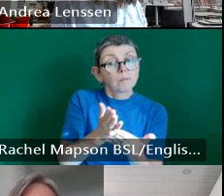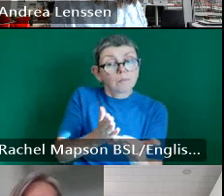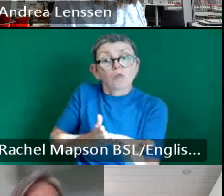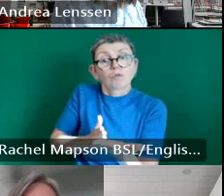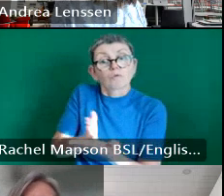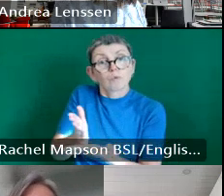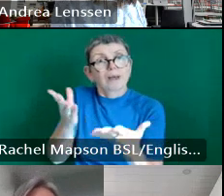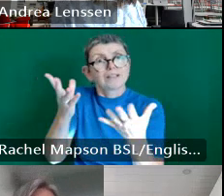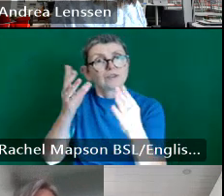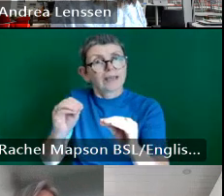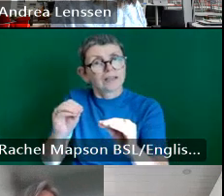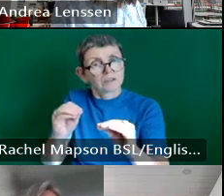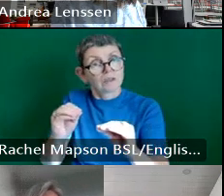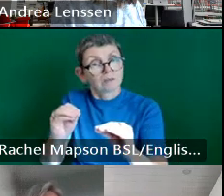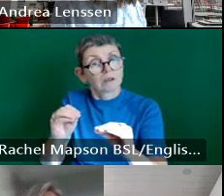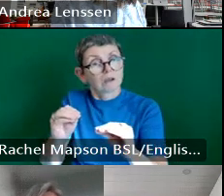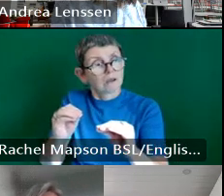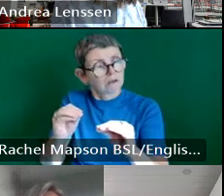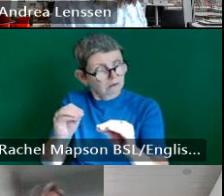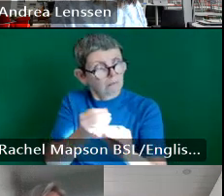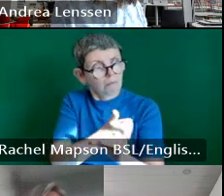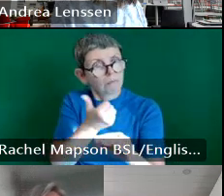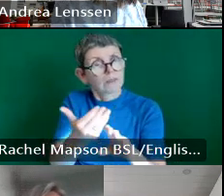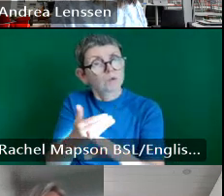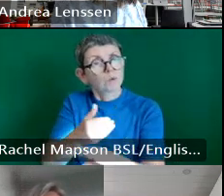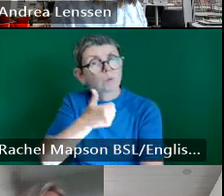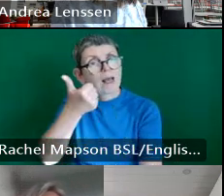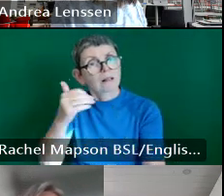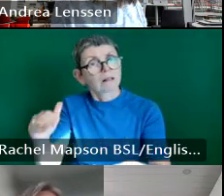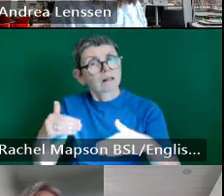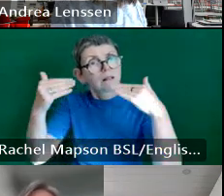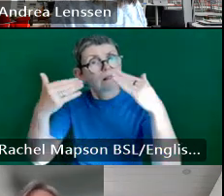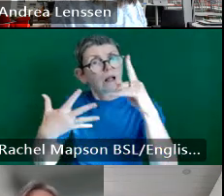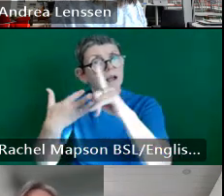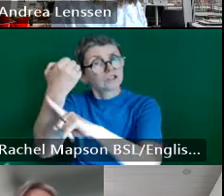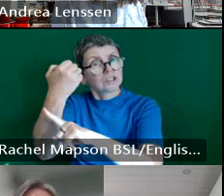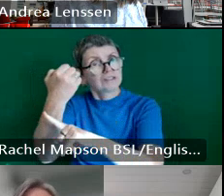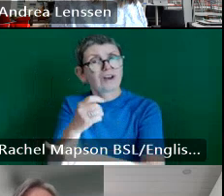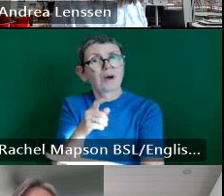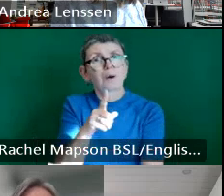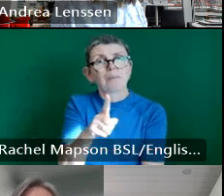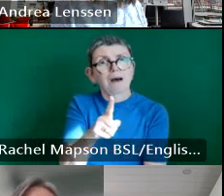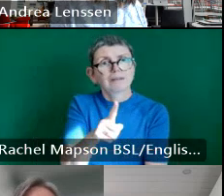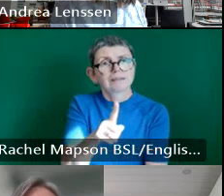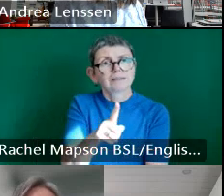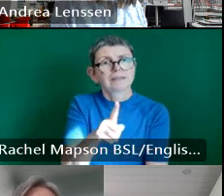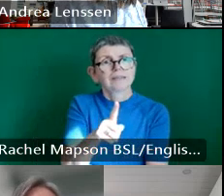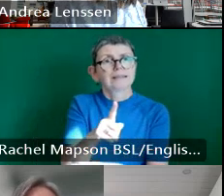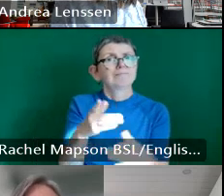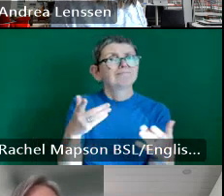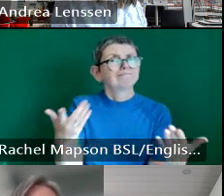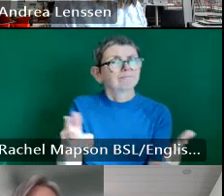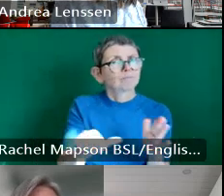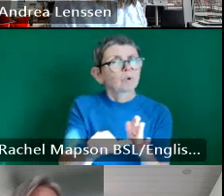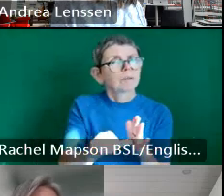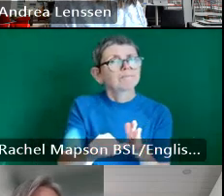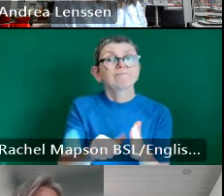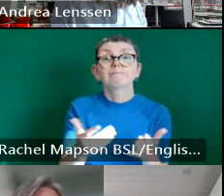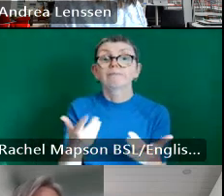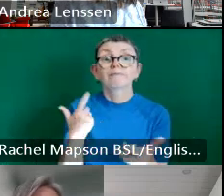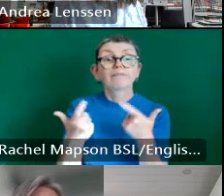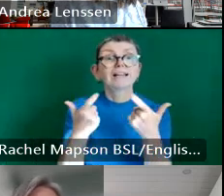system, they do have pretty high standards. But the issue is becoming employed. Some of the people they interviewed